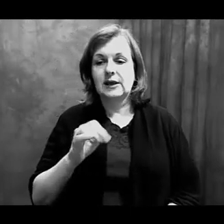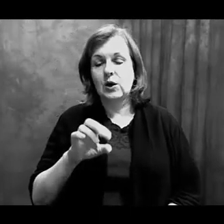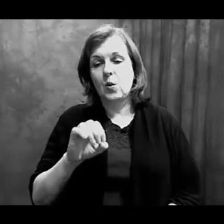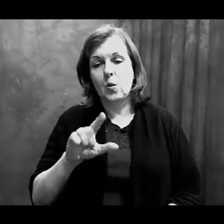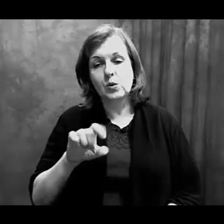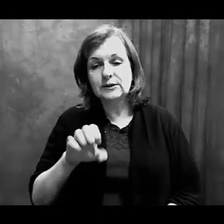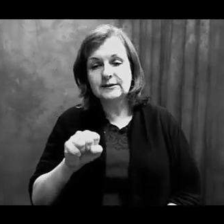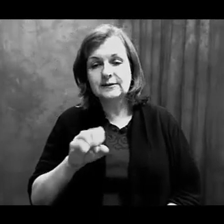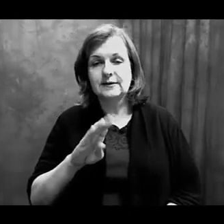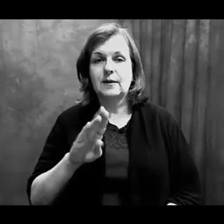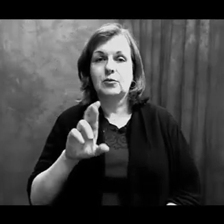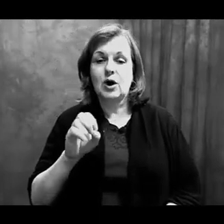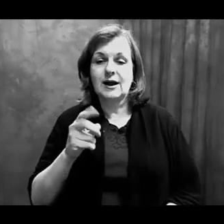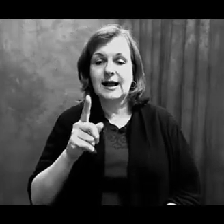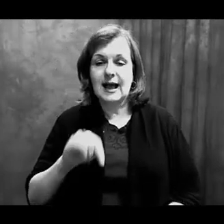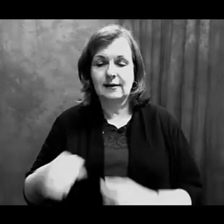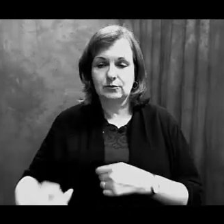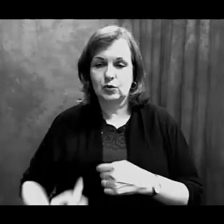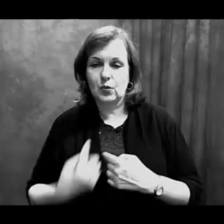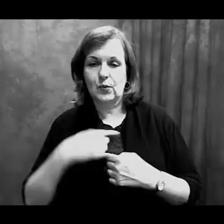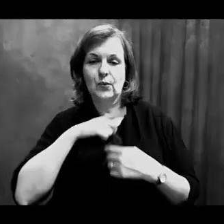bronchi, trachea,